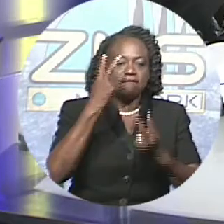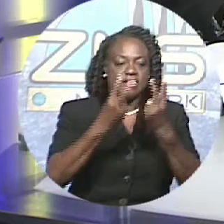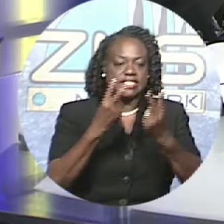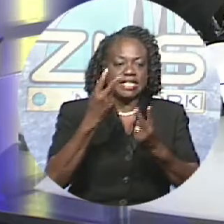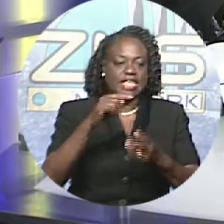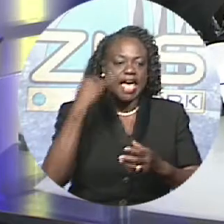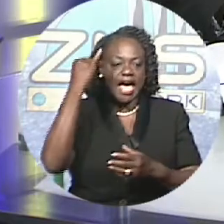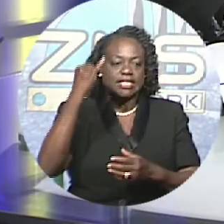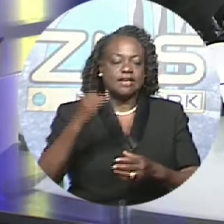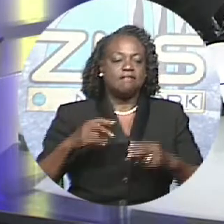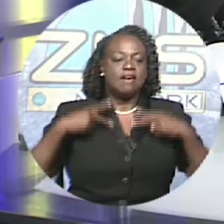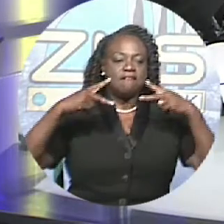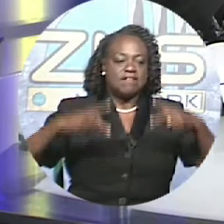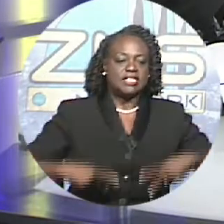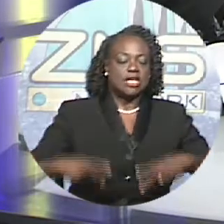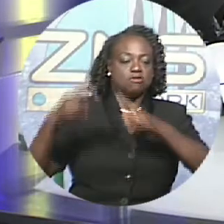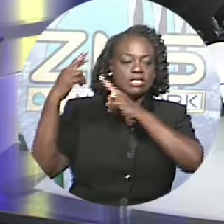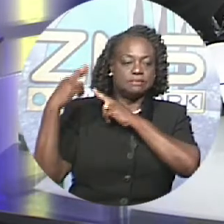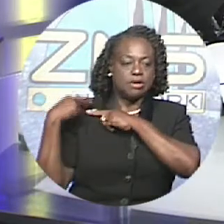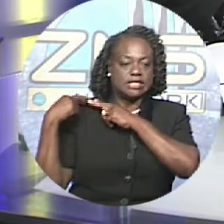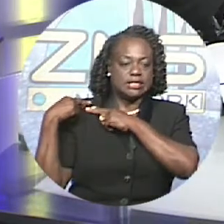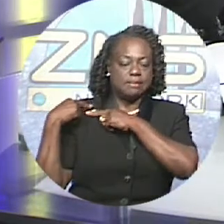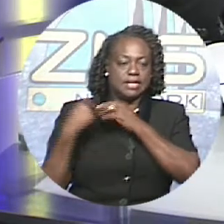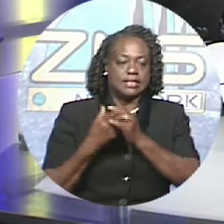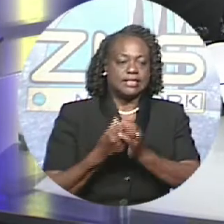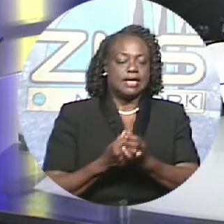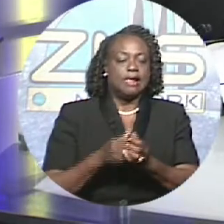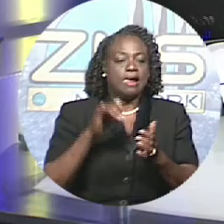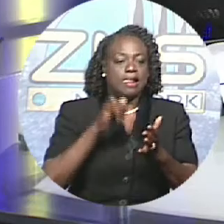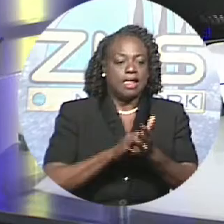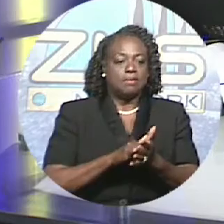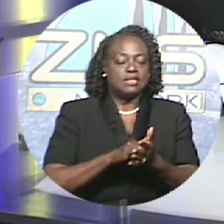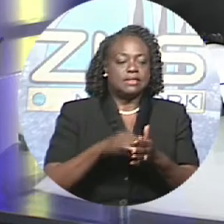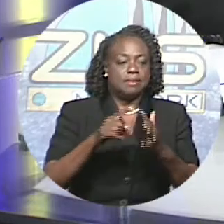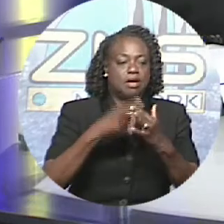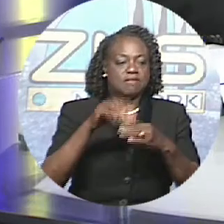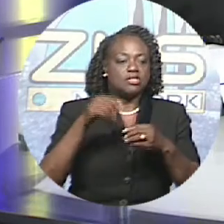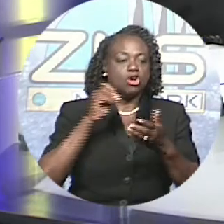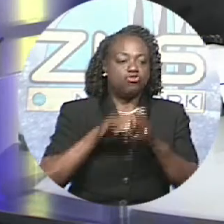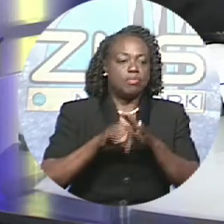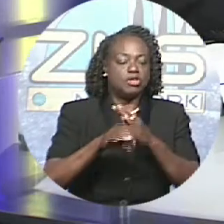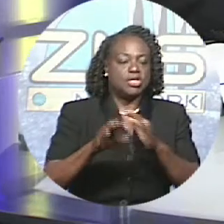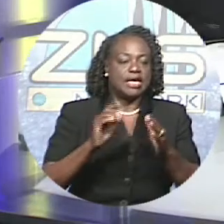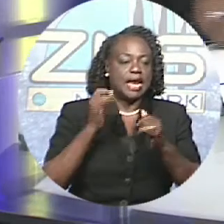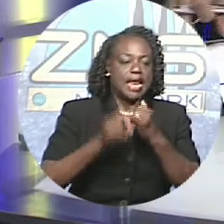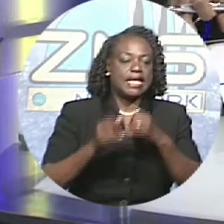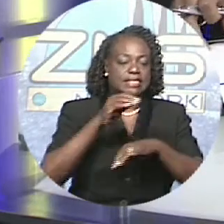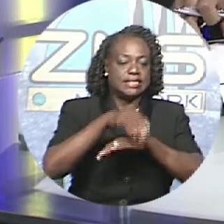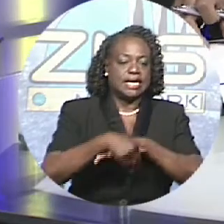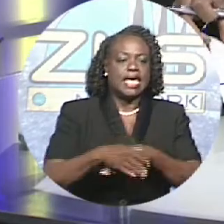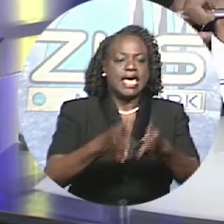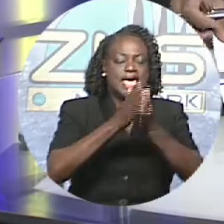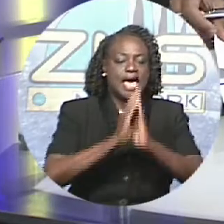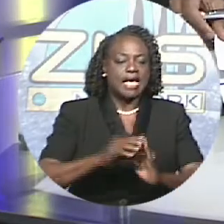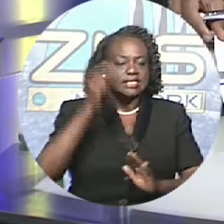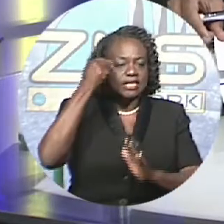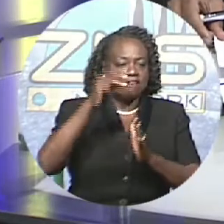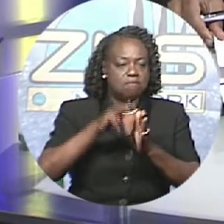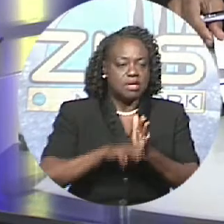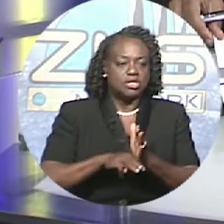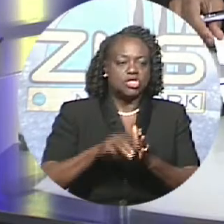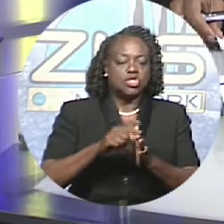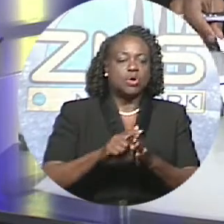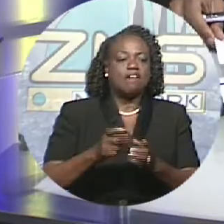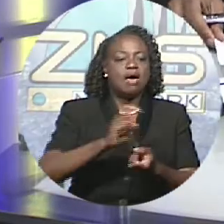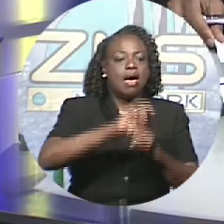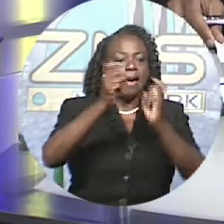fiscal responsibility, which was the premise of his contribution last night. He also asked the government to consider amendments to the law to